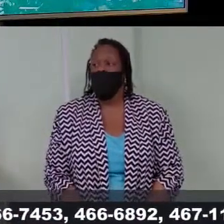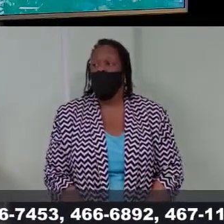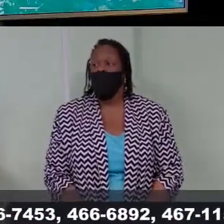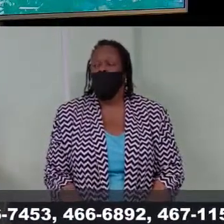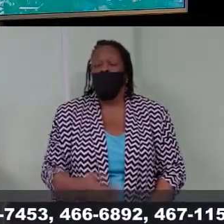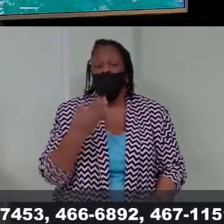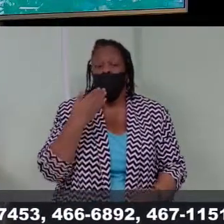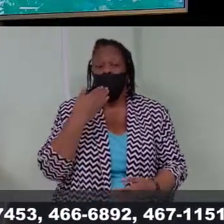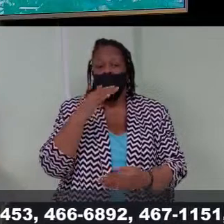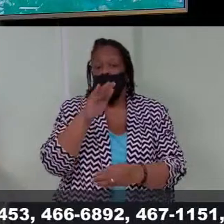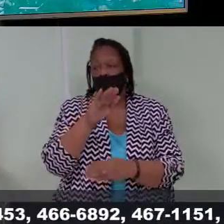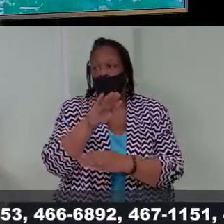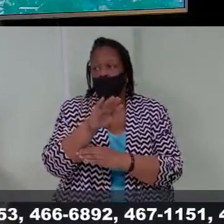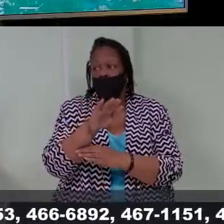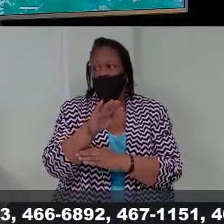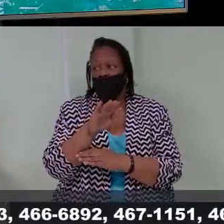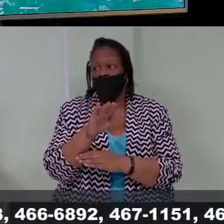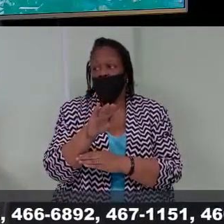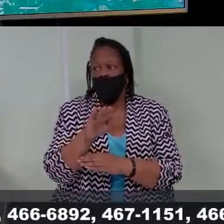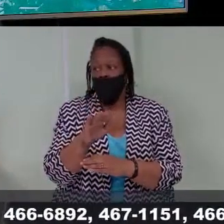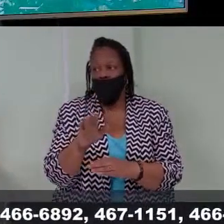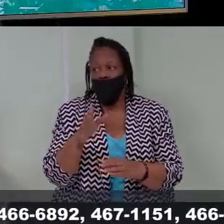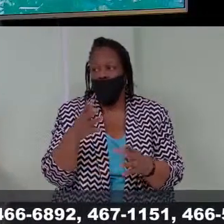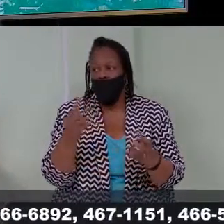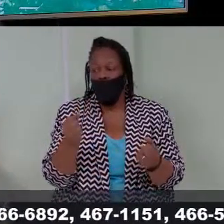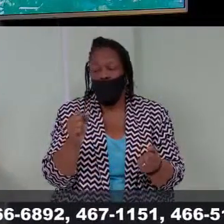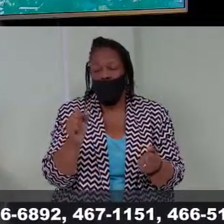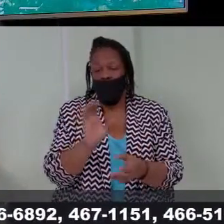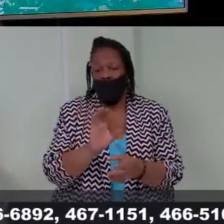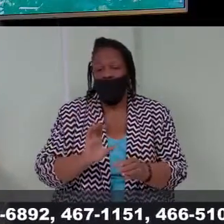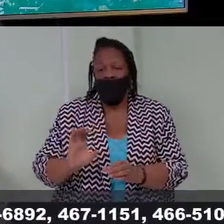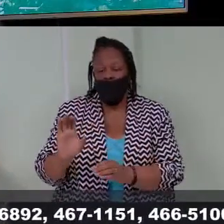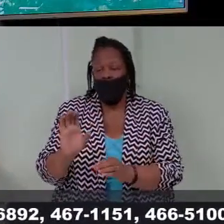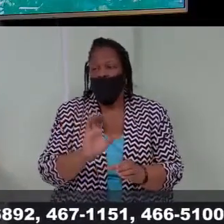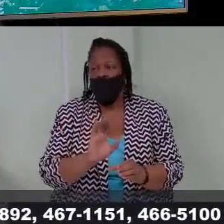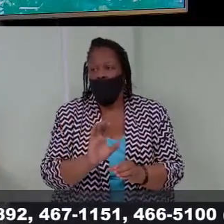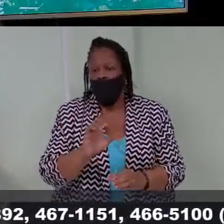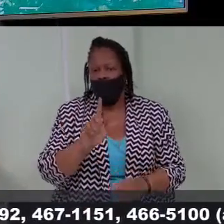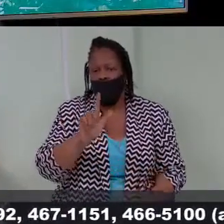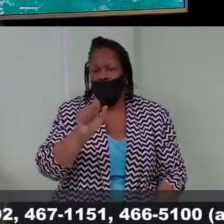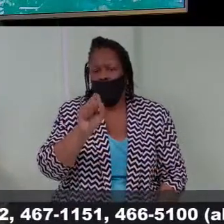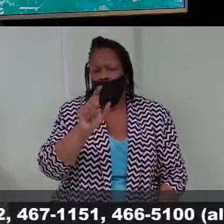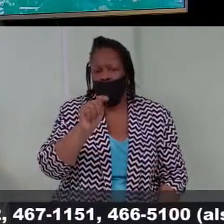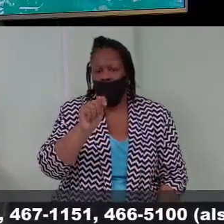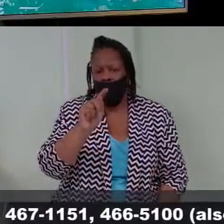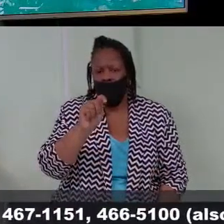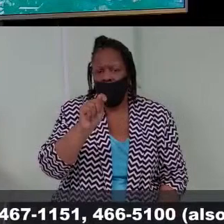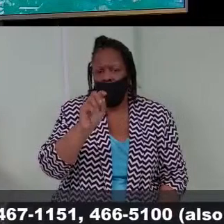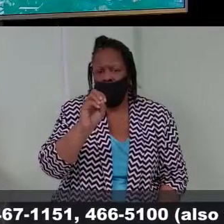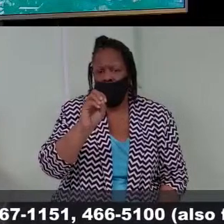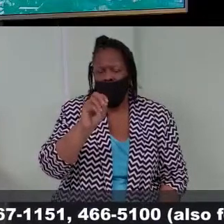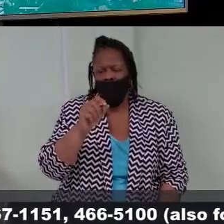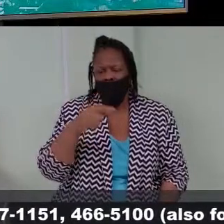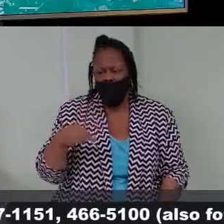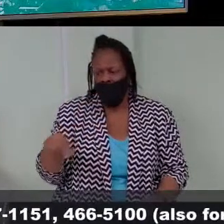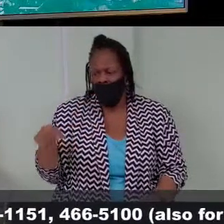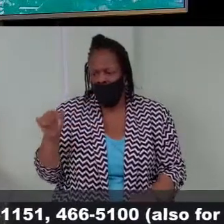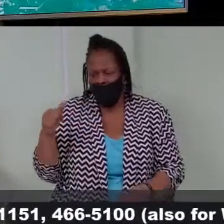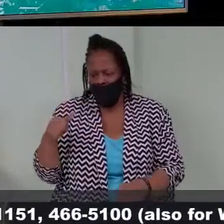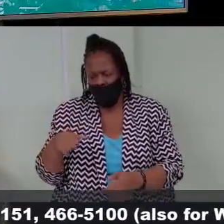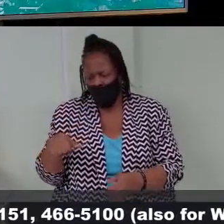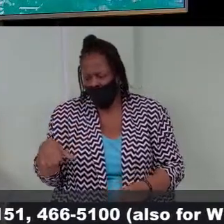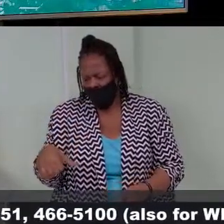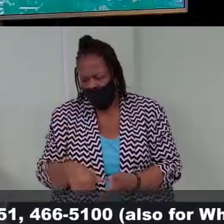Good afternoon. On behalf of the Caribbean Lottery, we would just like to take the time to commend the efforts undertaken